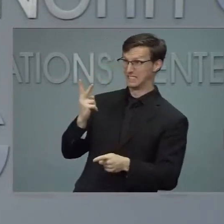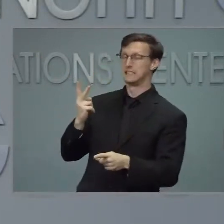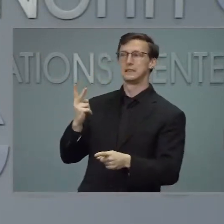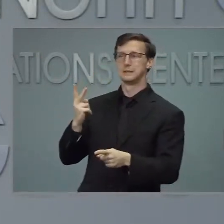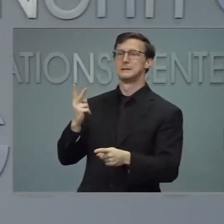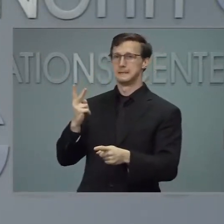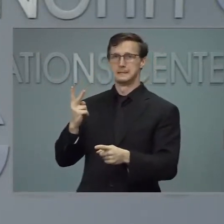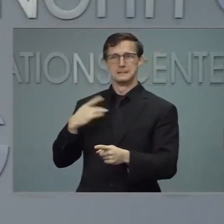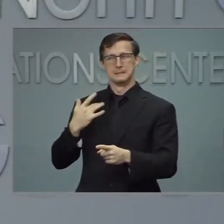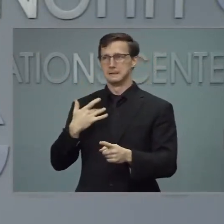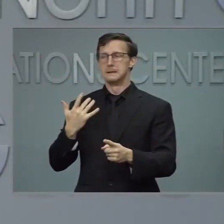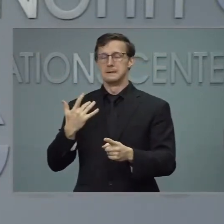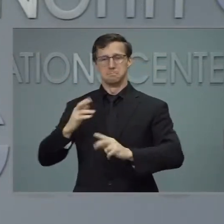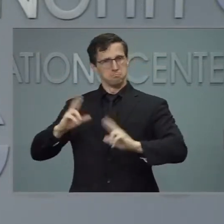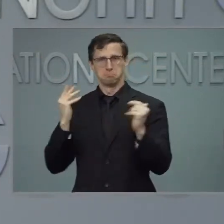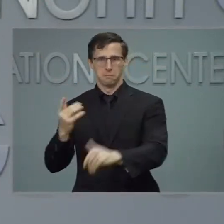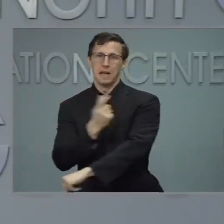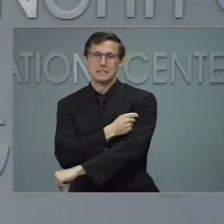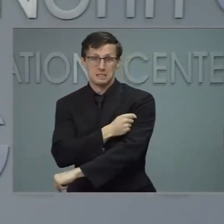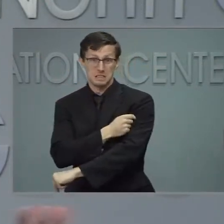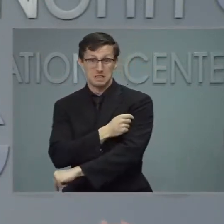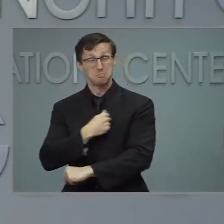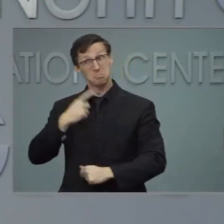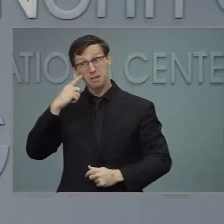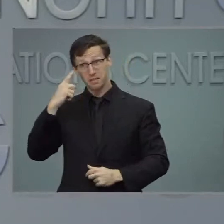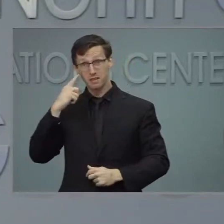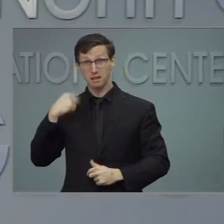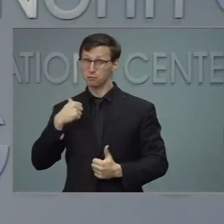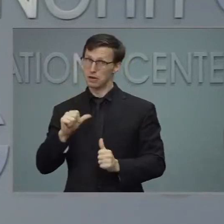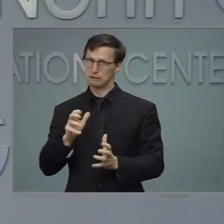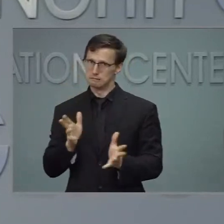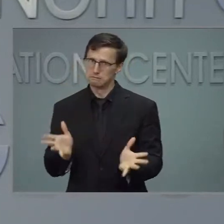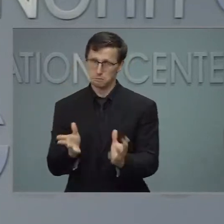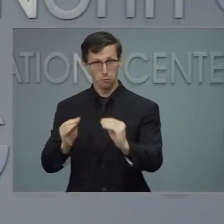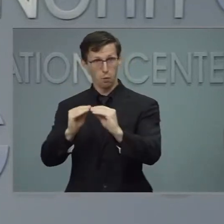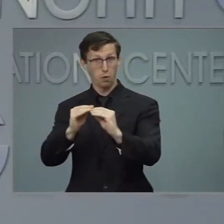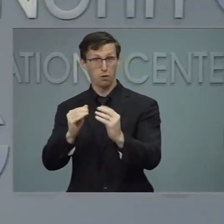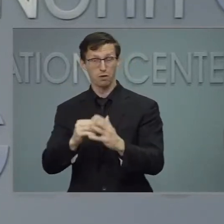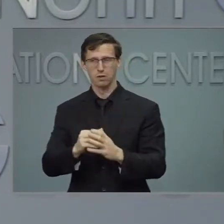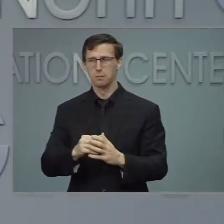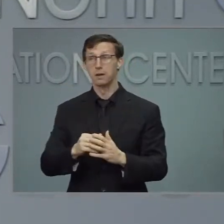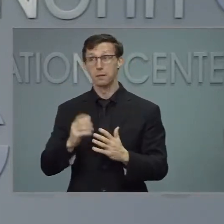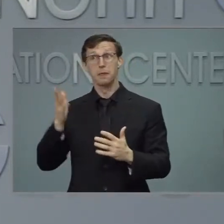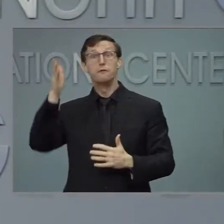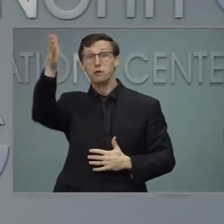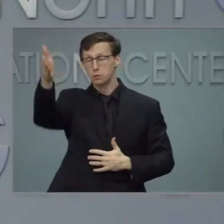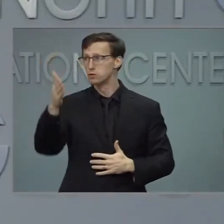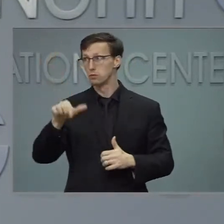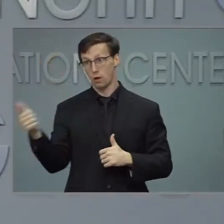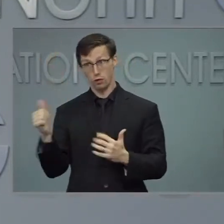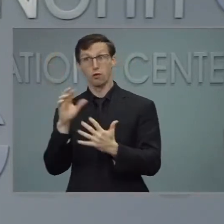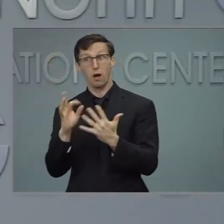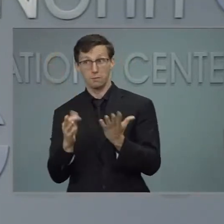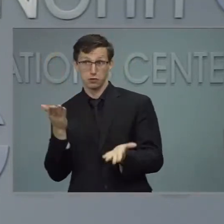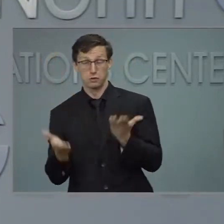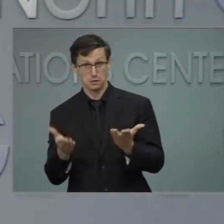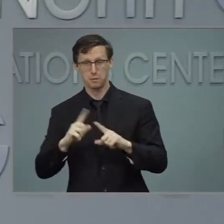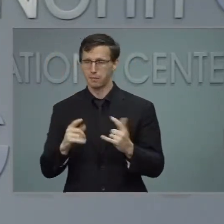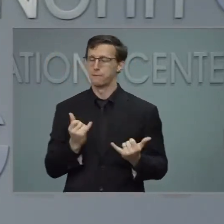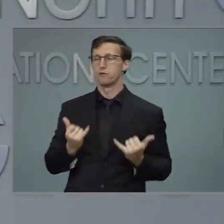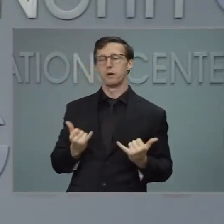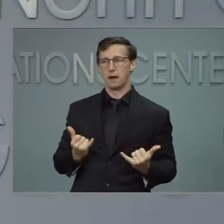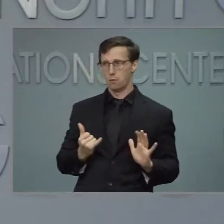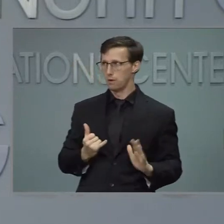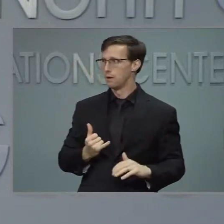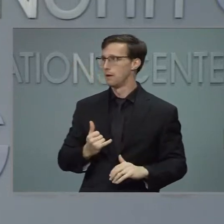this is going to push us there. I mean, there are a lot of options that are on the table into the future, but this is a good step for us to take right now.